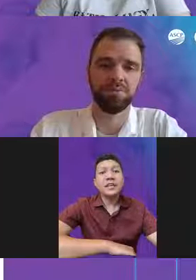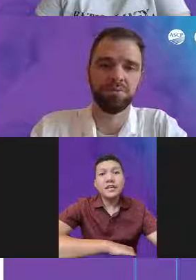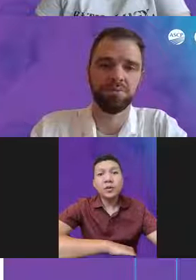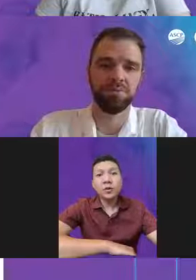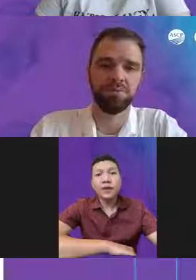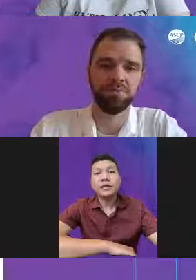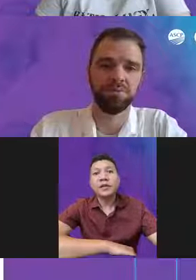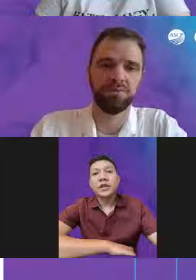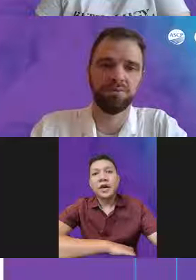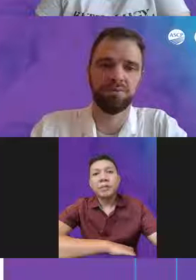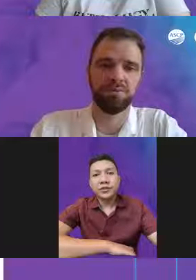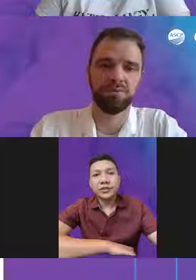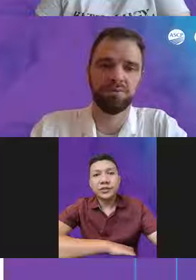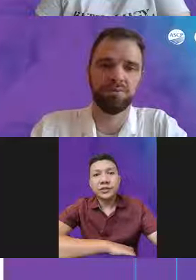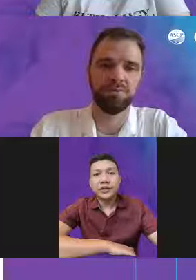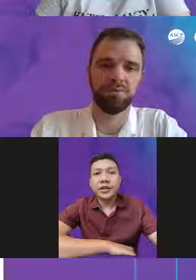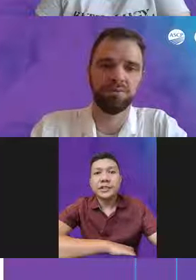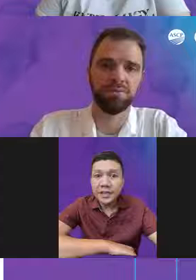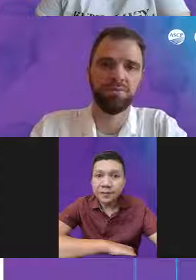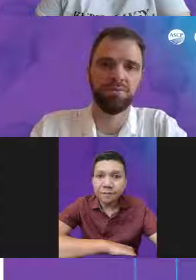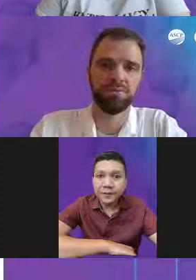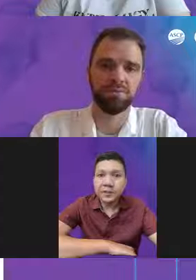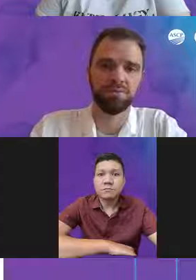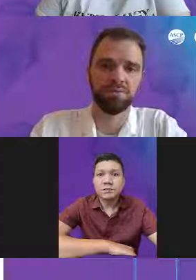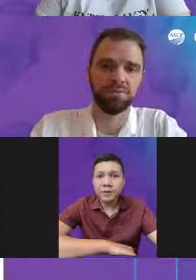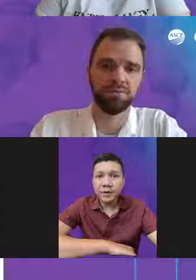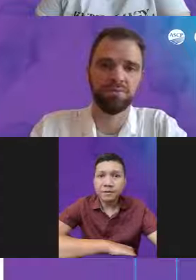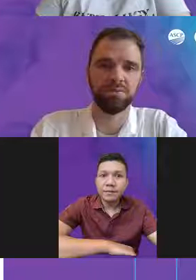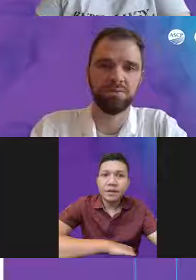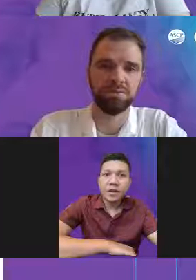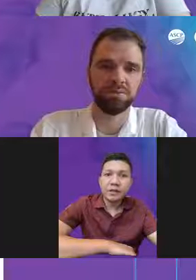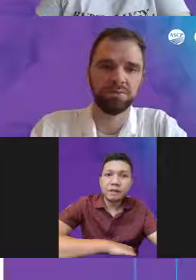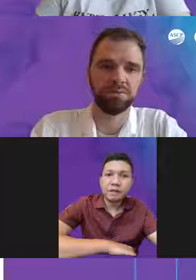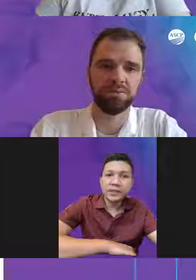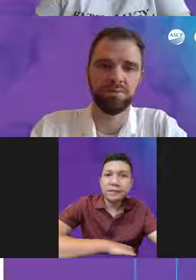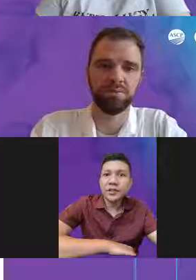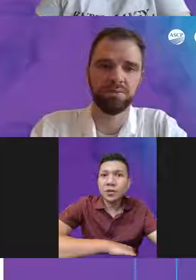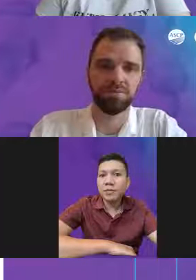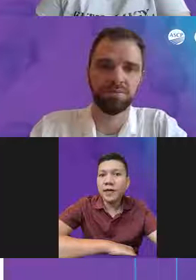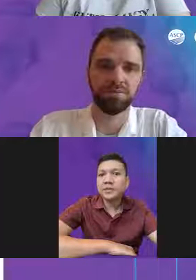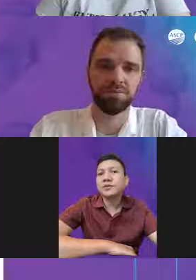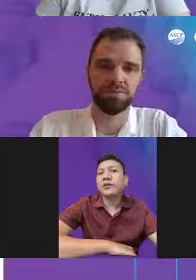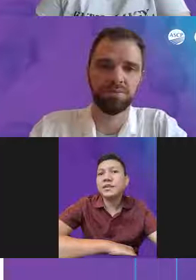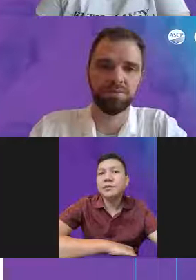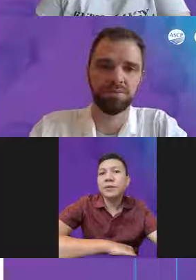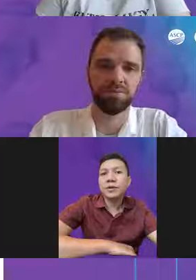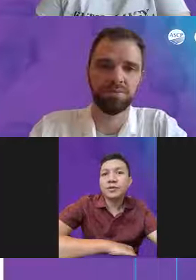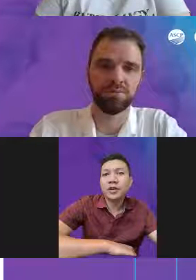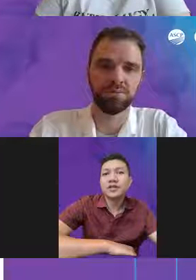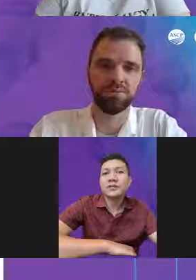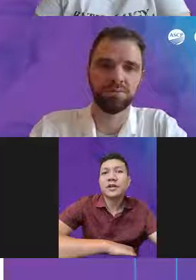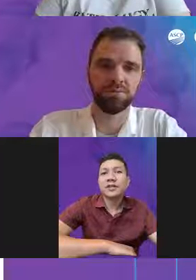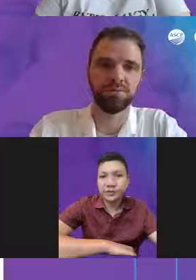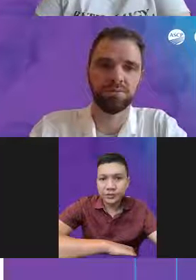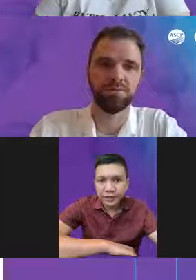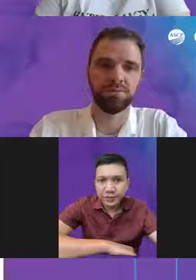and hemoglobin production starts here. So remember, basophilic normal blast is where hemoglobin